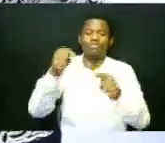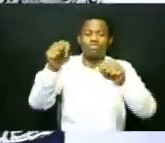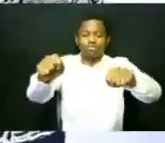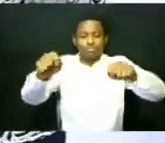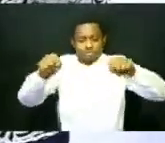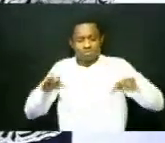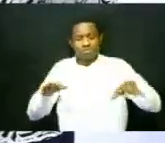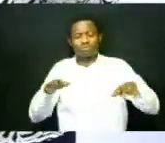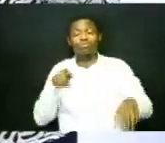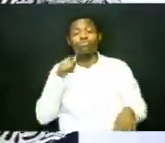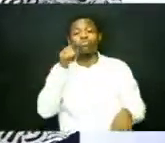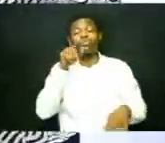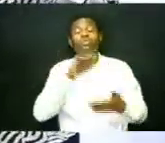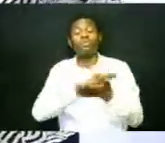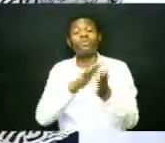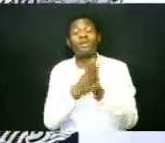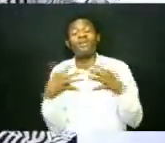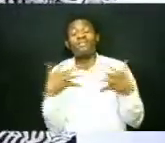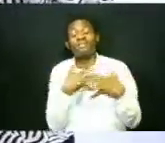you scared of being